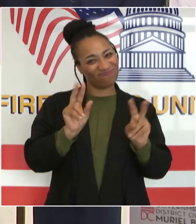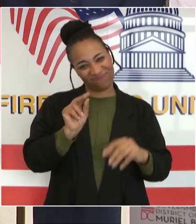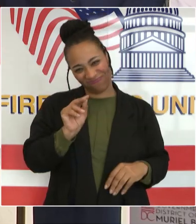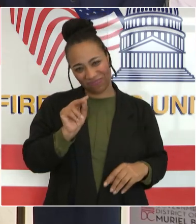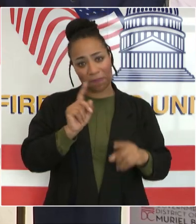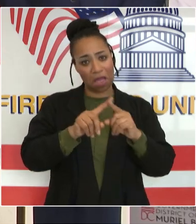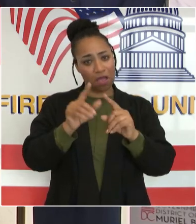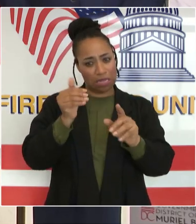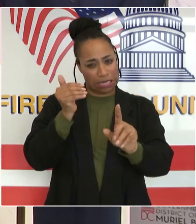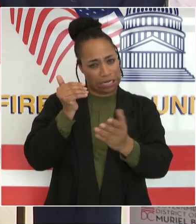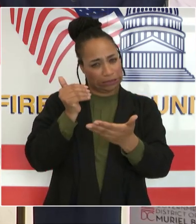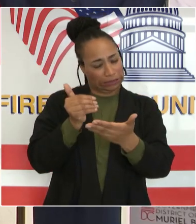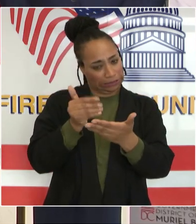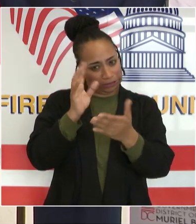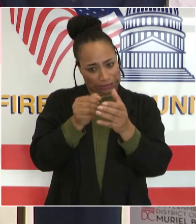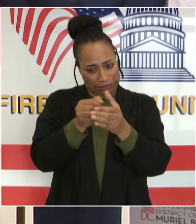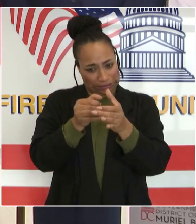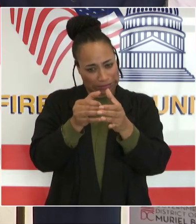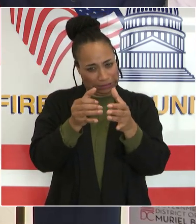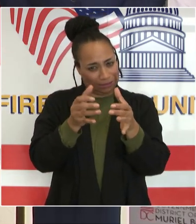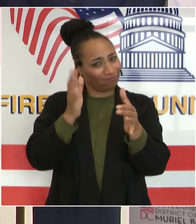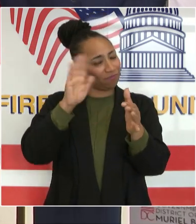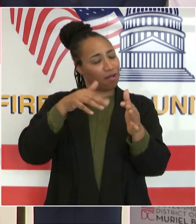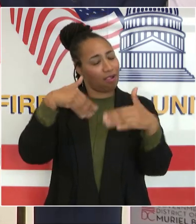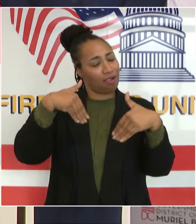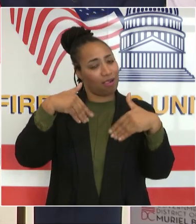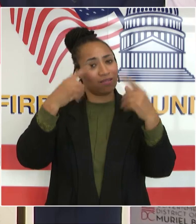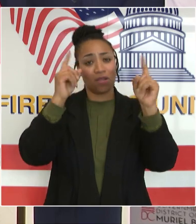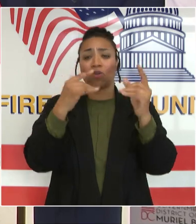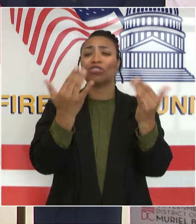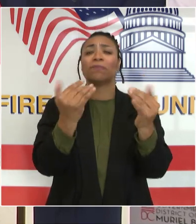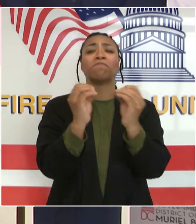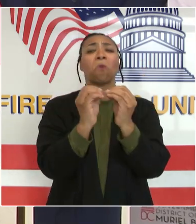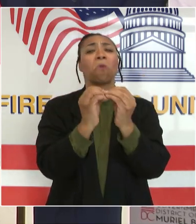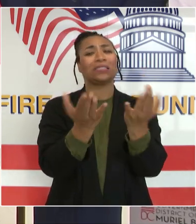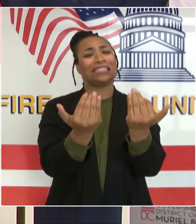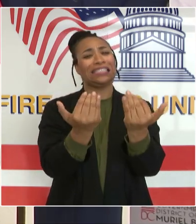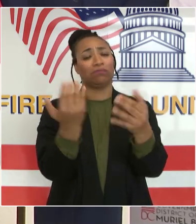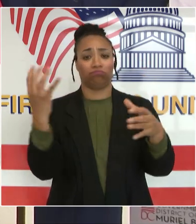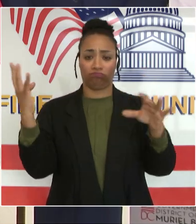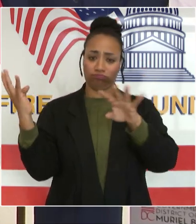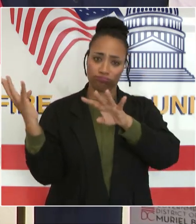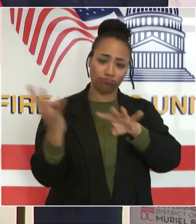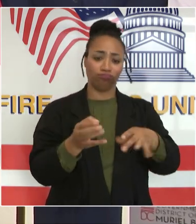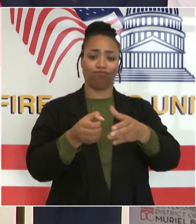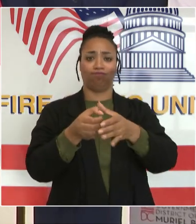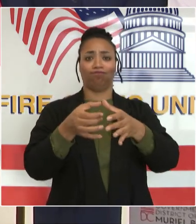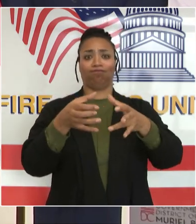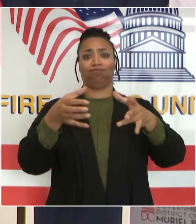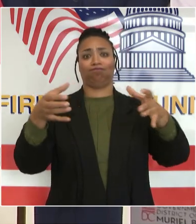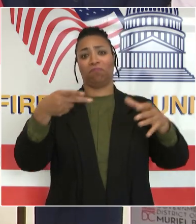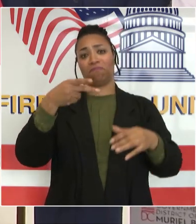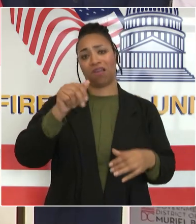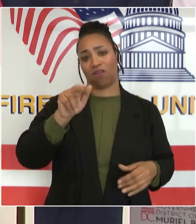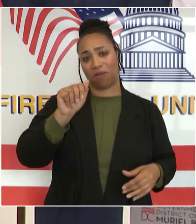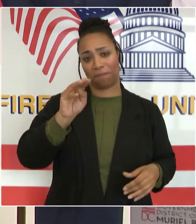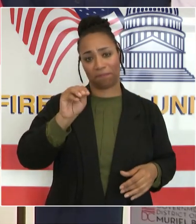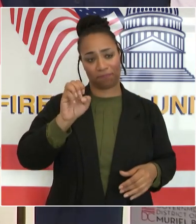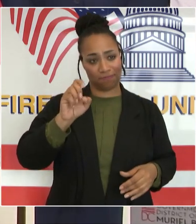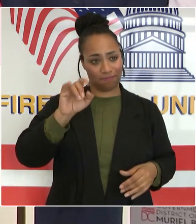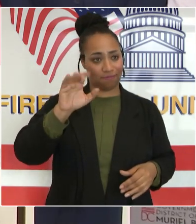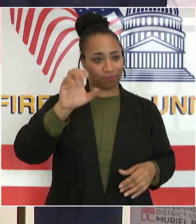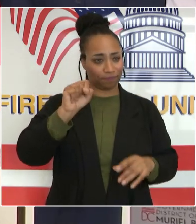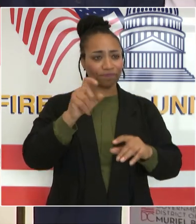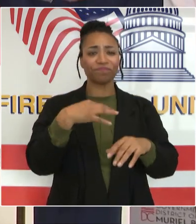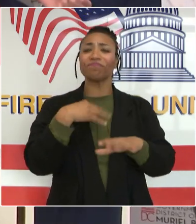trying to get. I'll take them all. Yeah. And how long does the program take? Is it a year? Is it a couple of years to go through this?